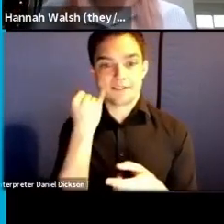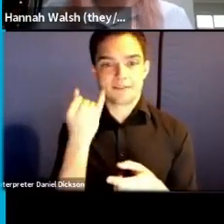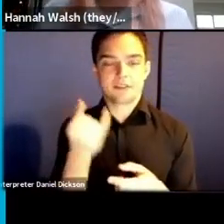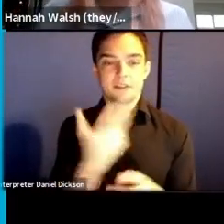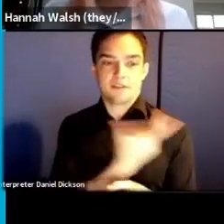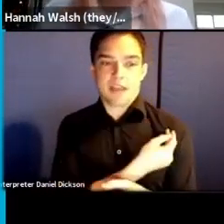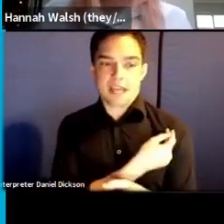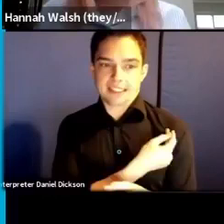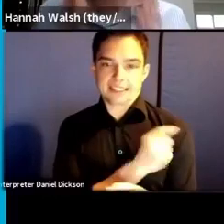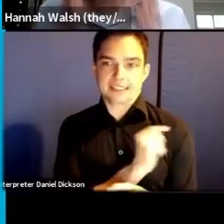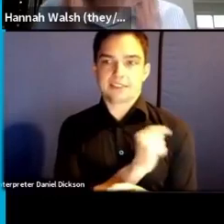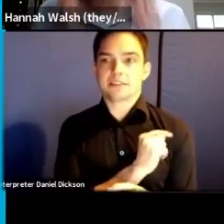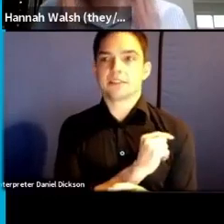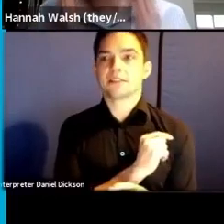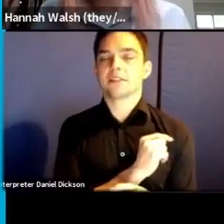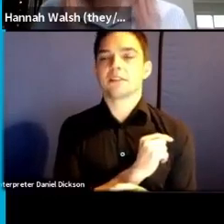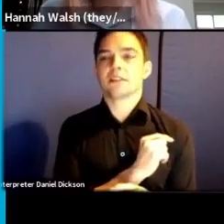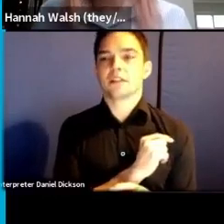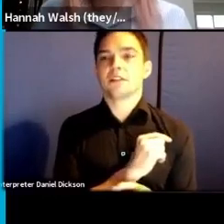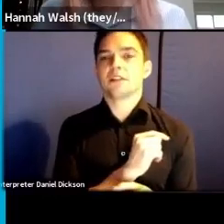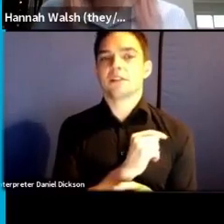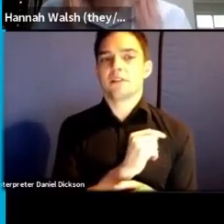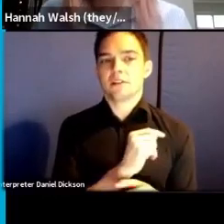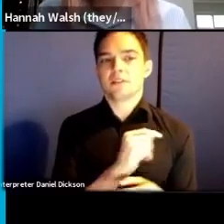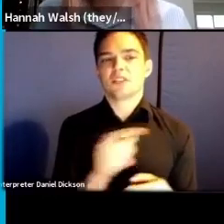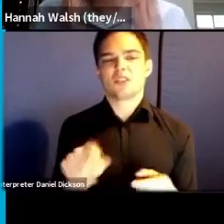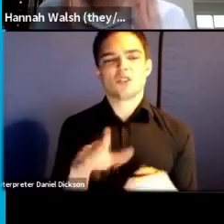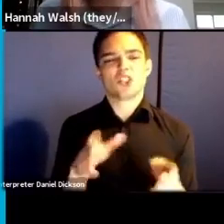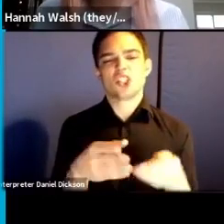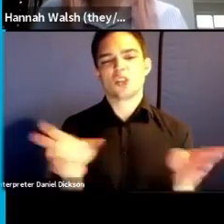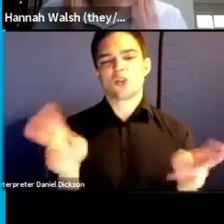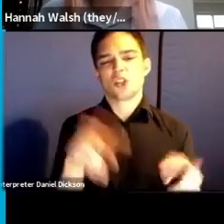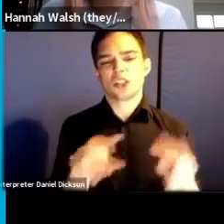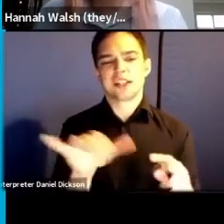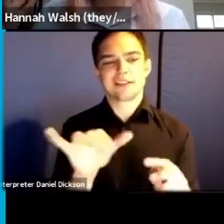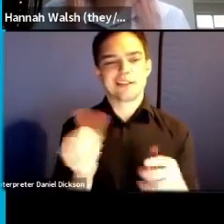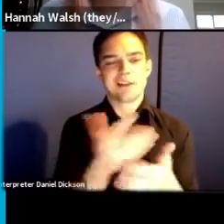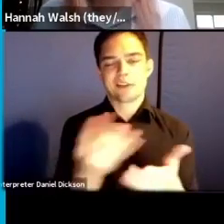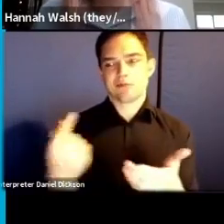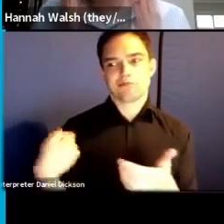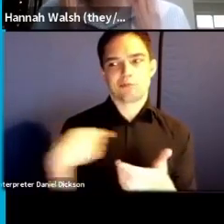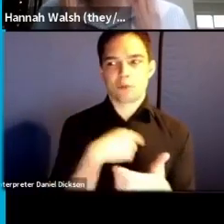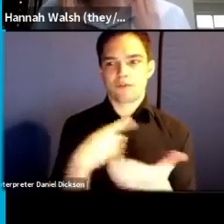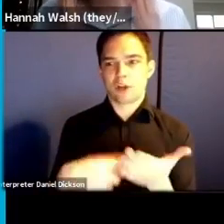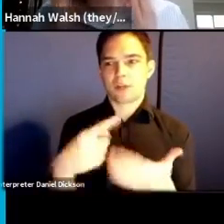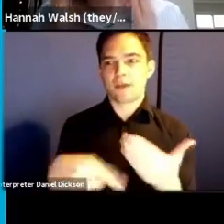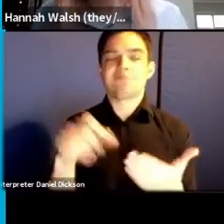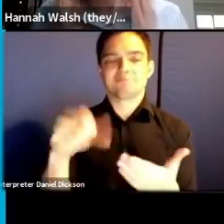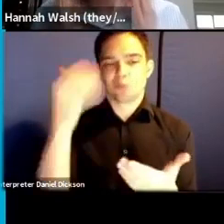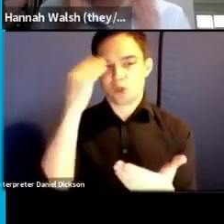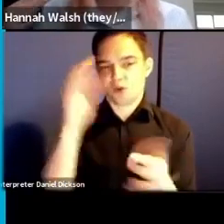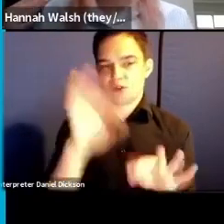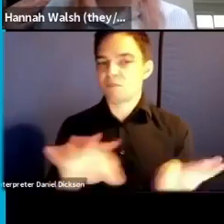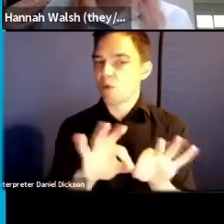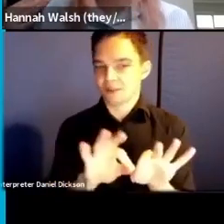vaccine. So you kind of generally look at it like everything we've been talking about. Like, yes, we know it's